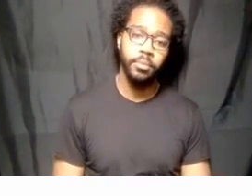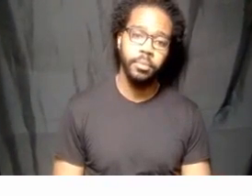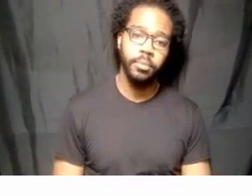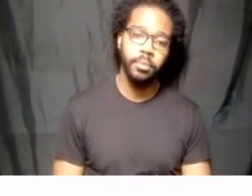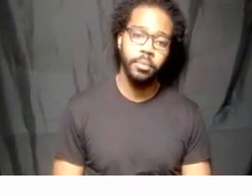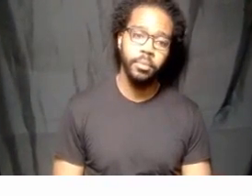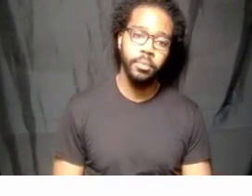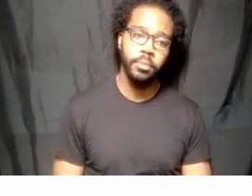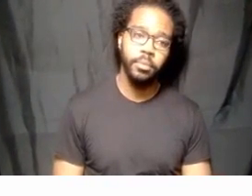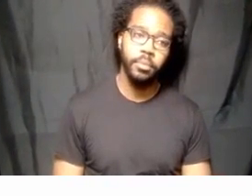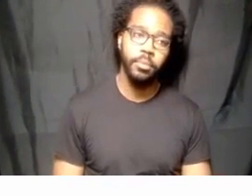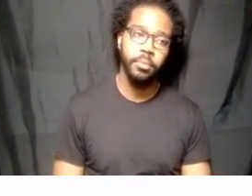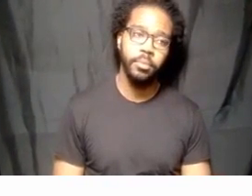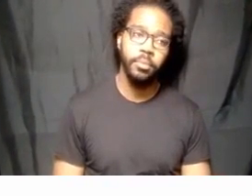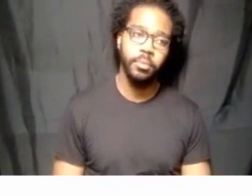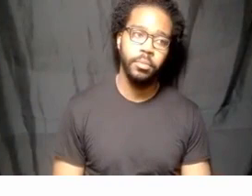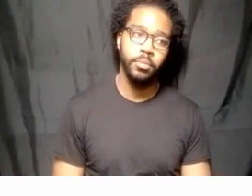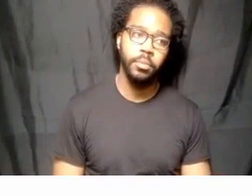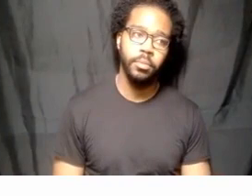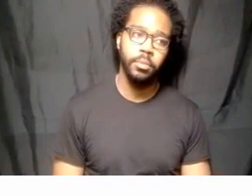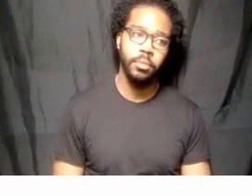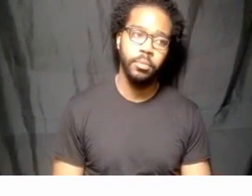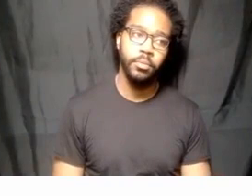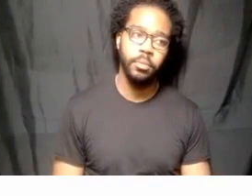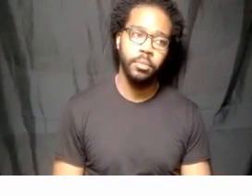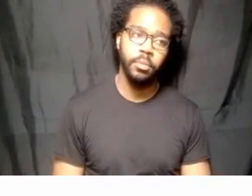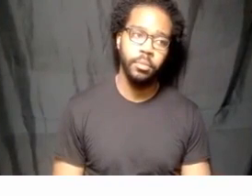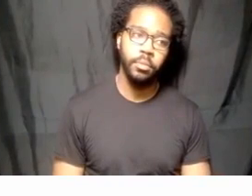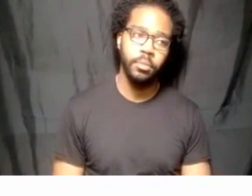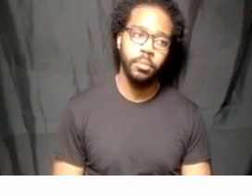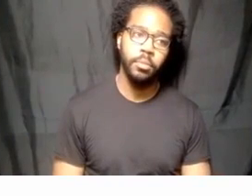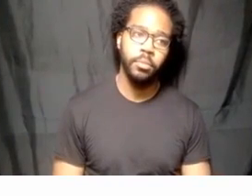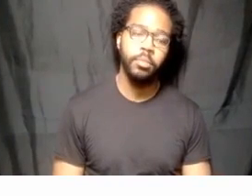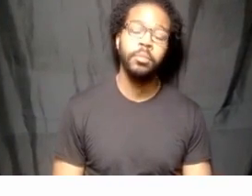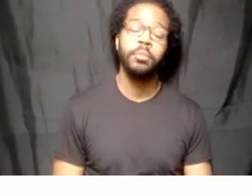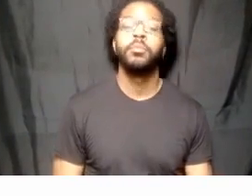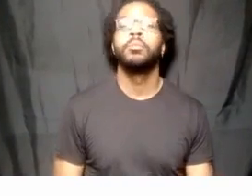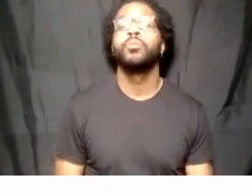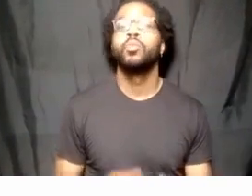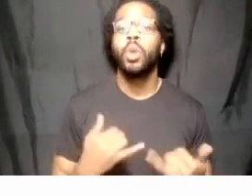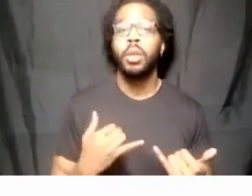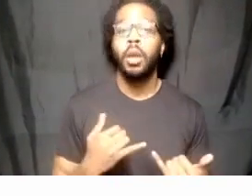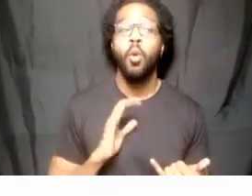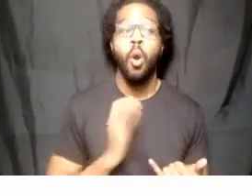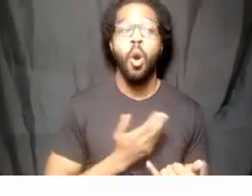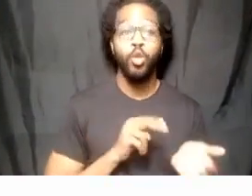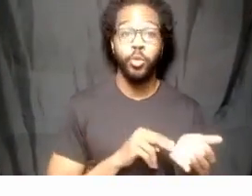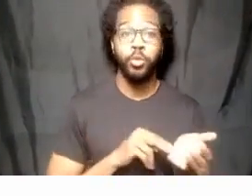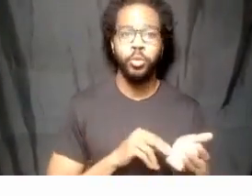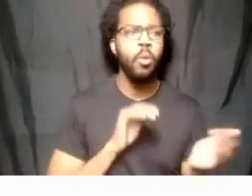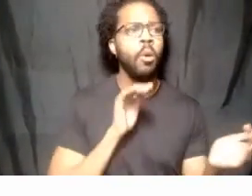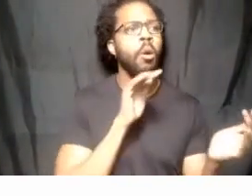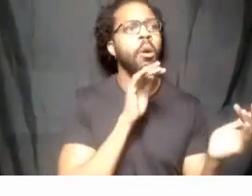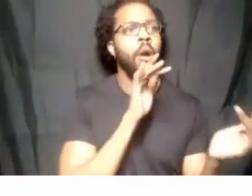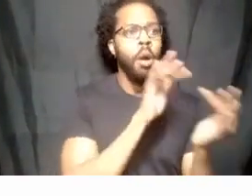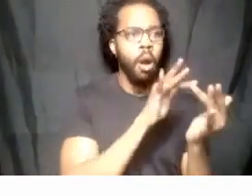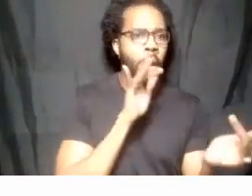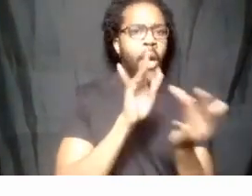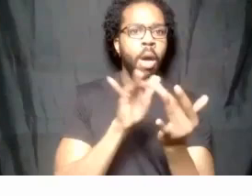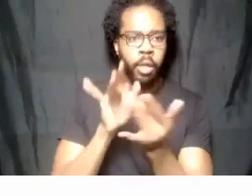And right now, our nurses are calling and speaking to all of the provider nurses and getting updates on people who've